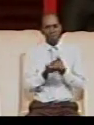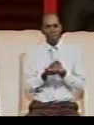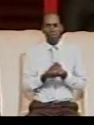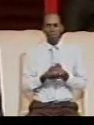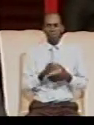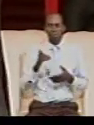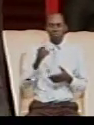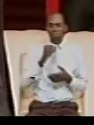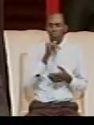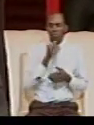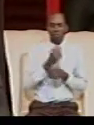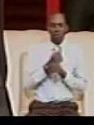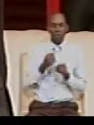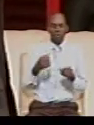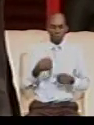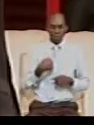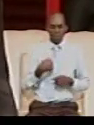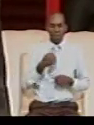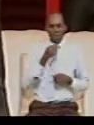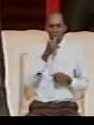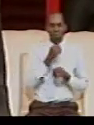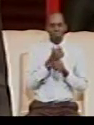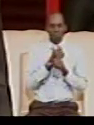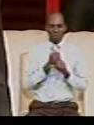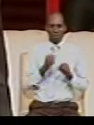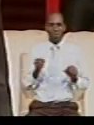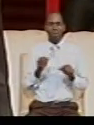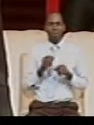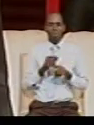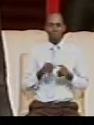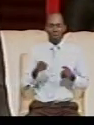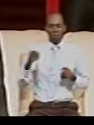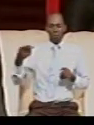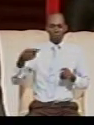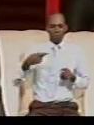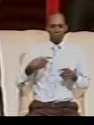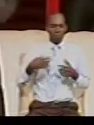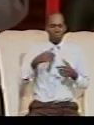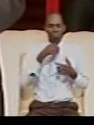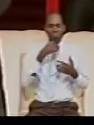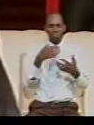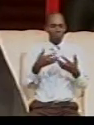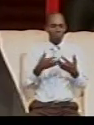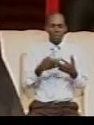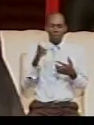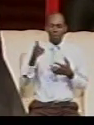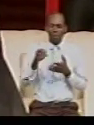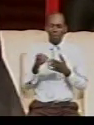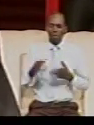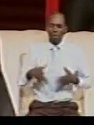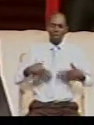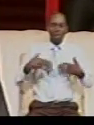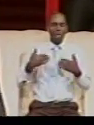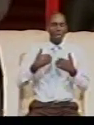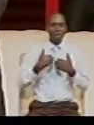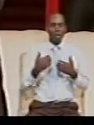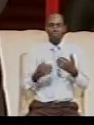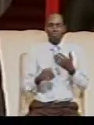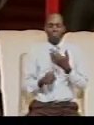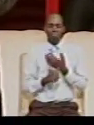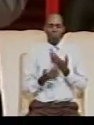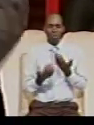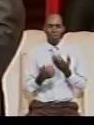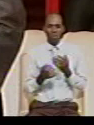not born again. I am born again. But his life has such terrible negative influence on